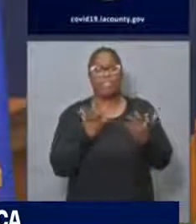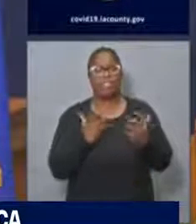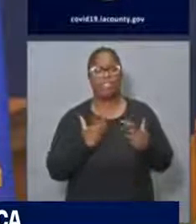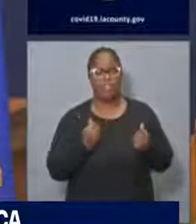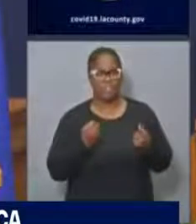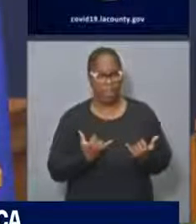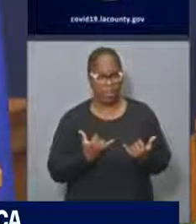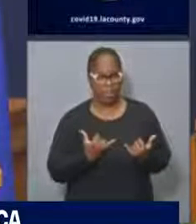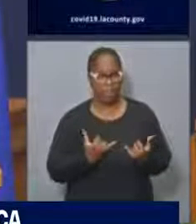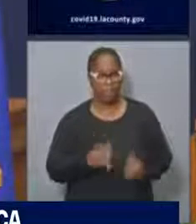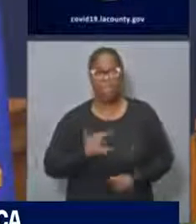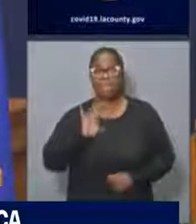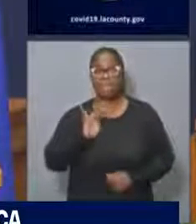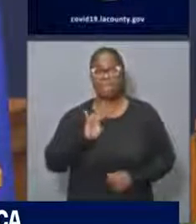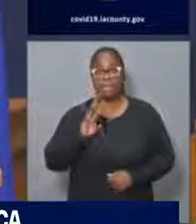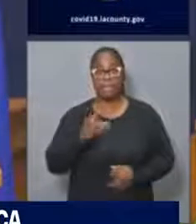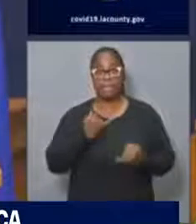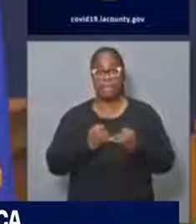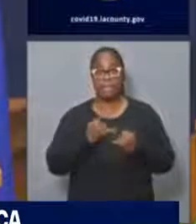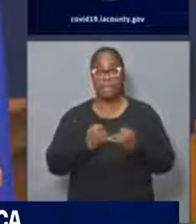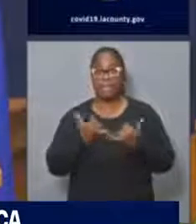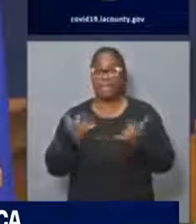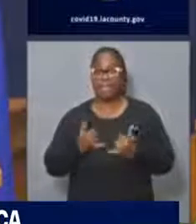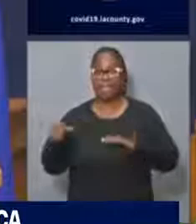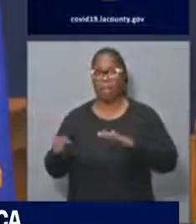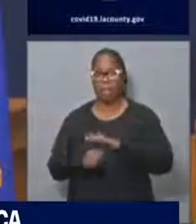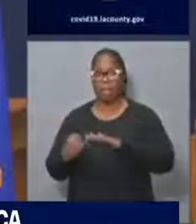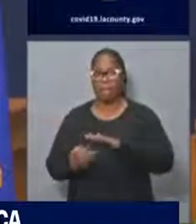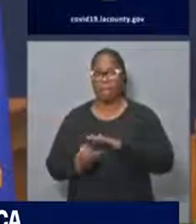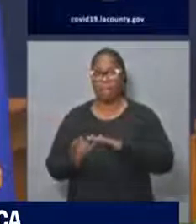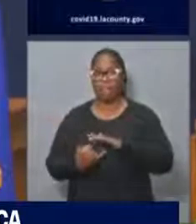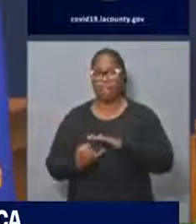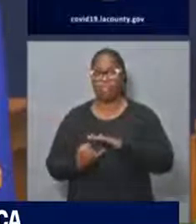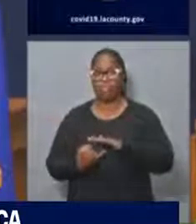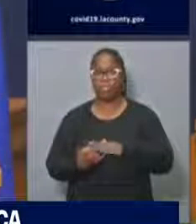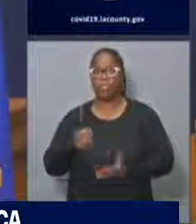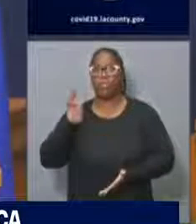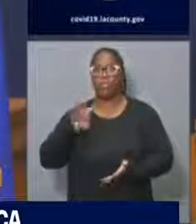recovered, 76 inmates that are in isolation, and